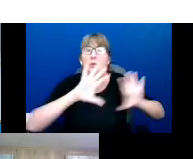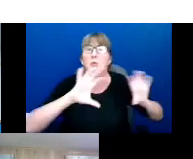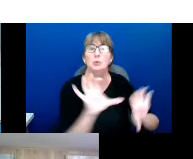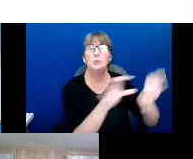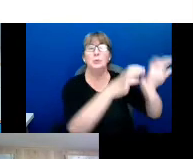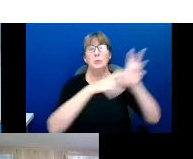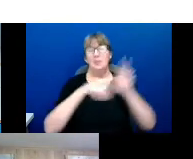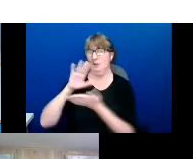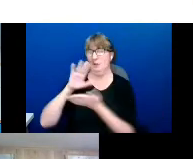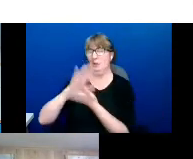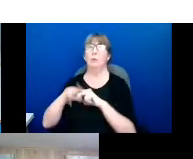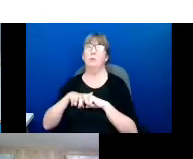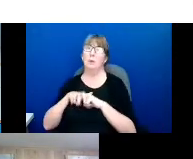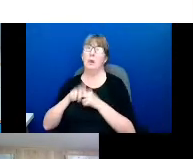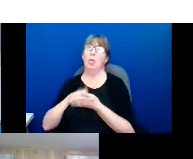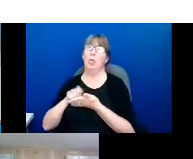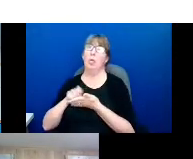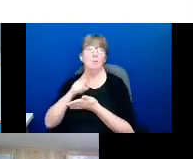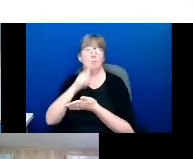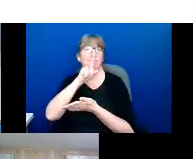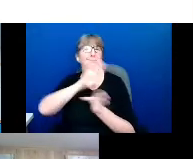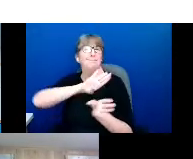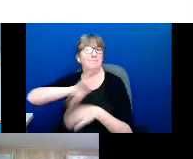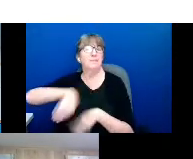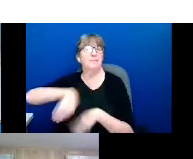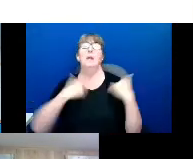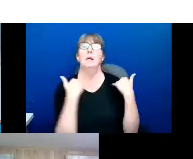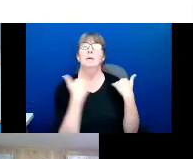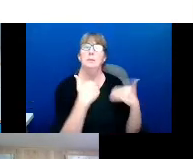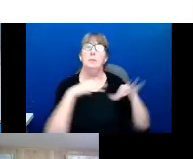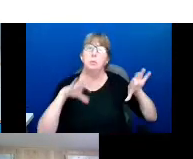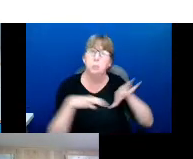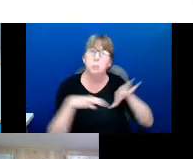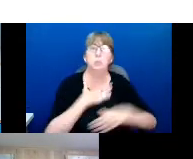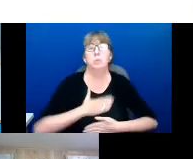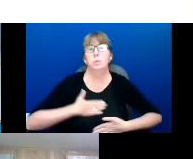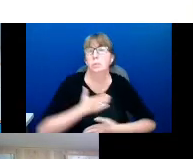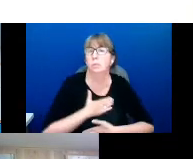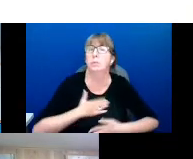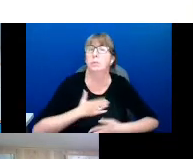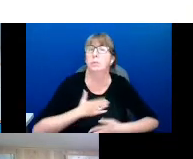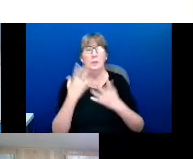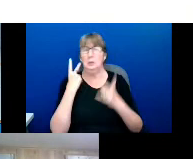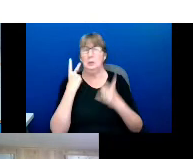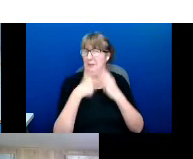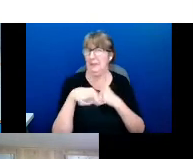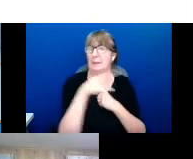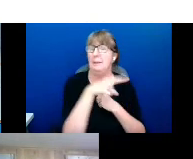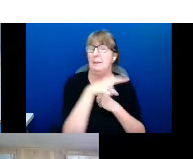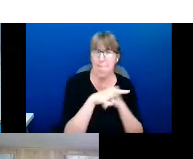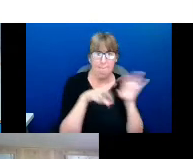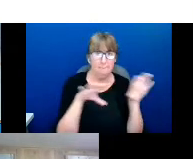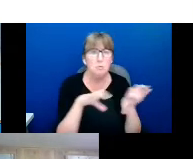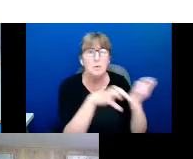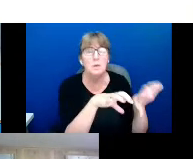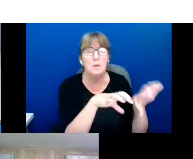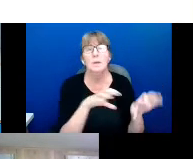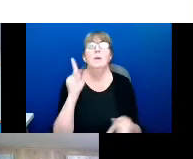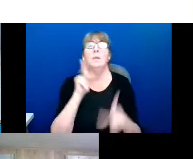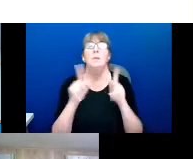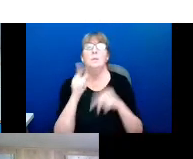like Frank and Ben and your other business leaders. For some reason, the people outside of the school environment that are out in